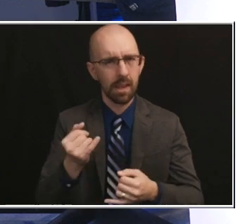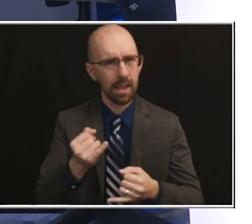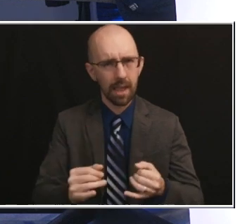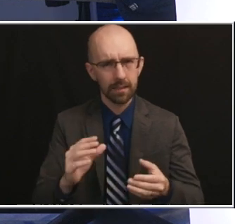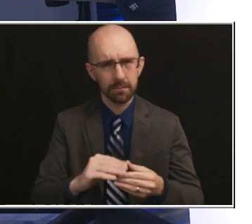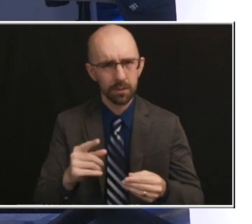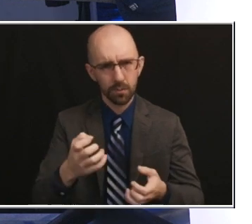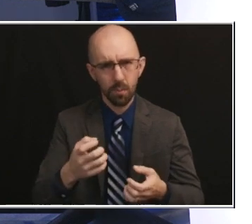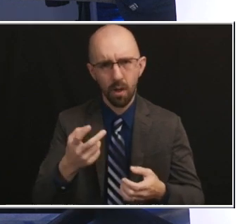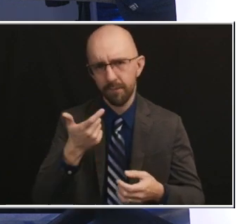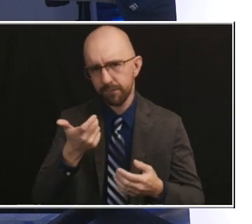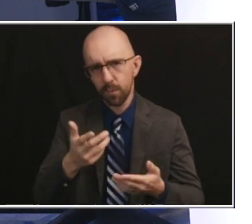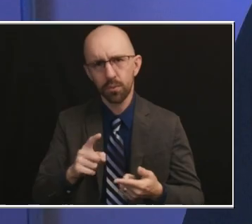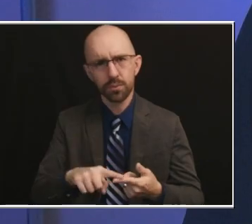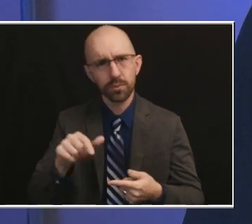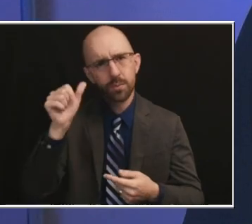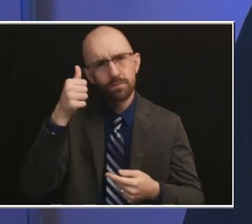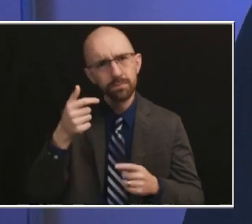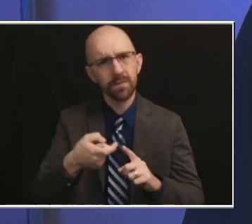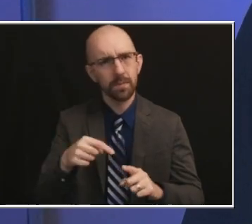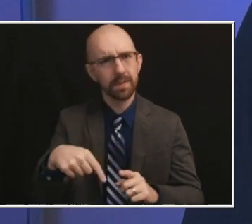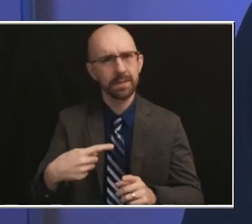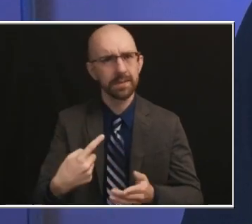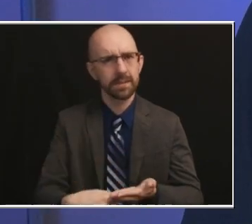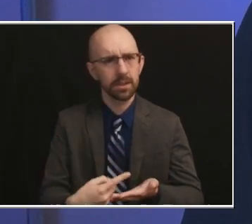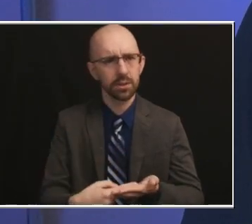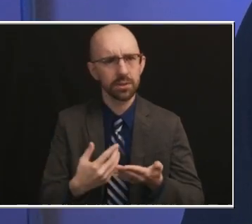this discussion?